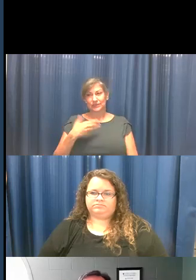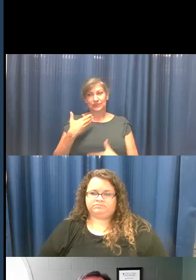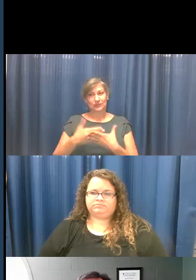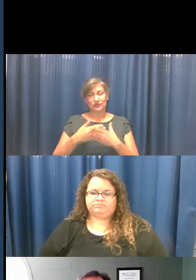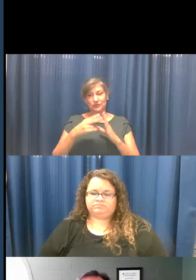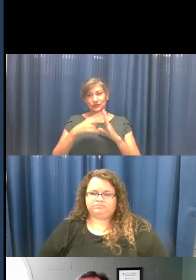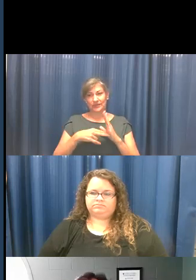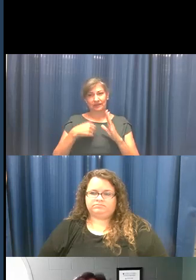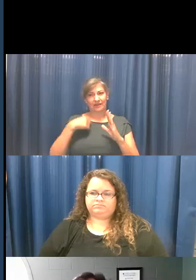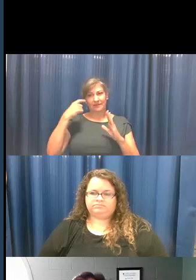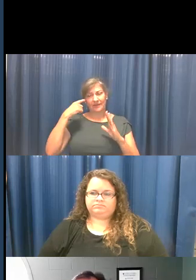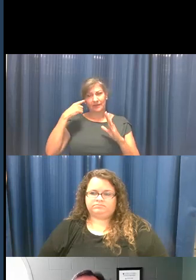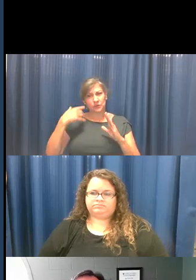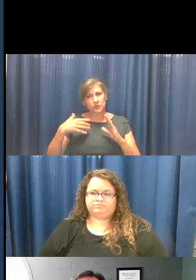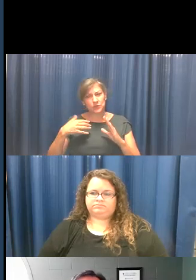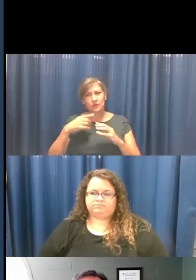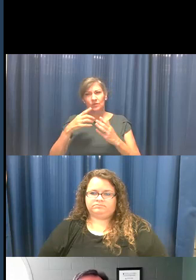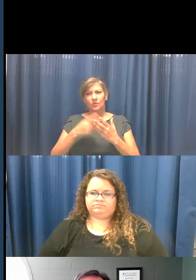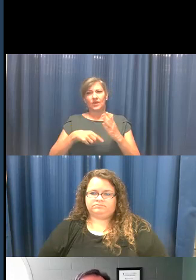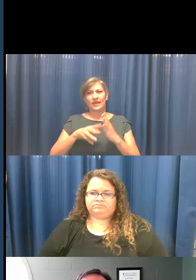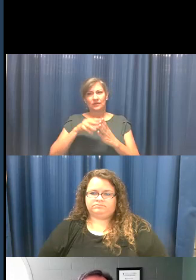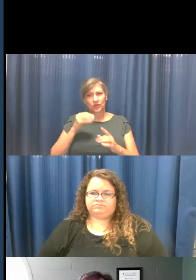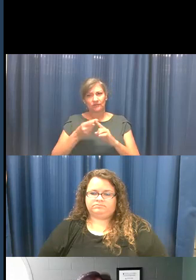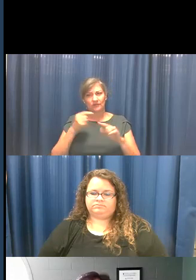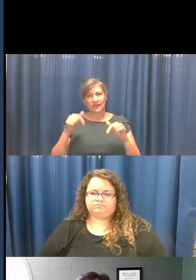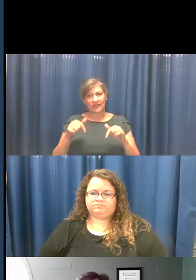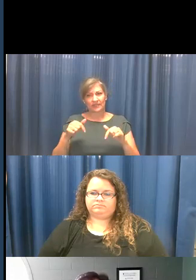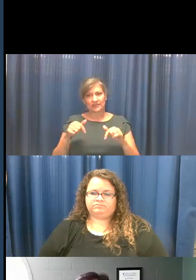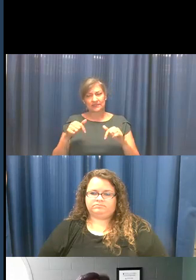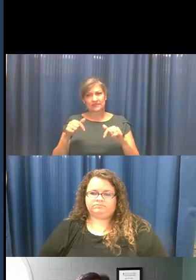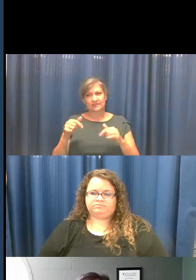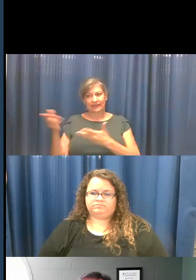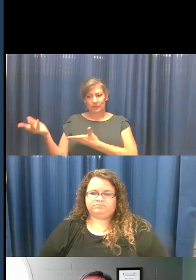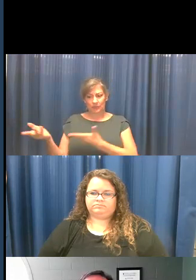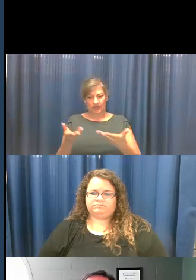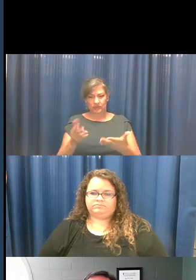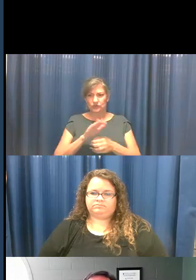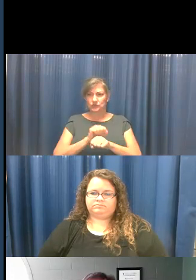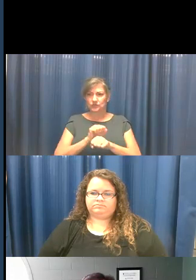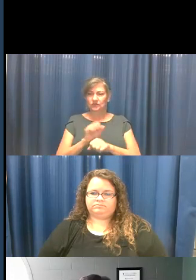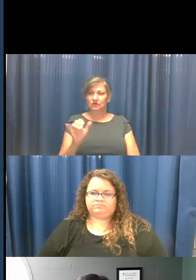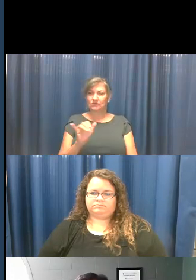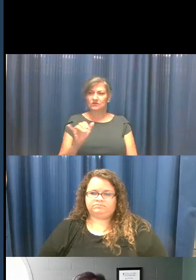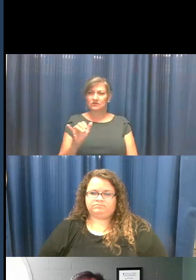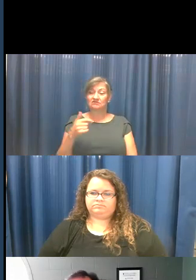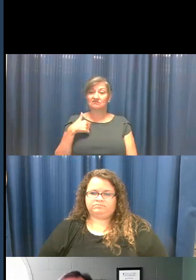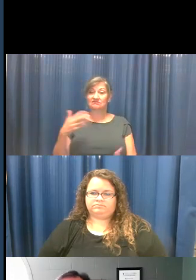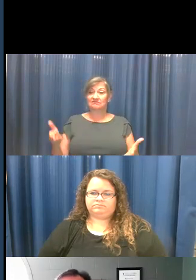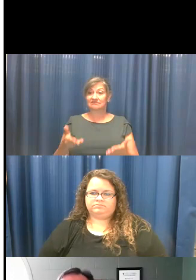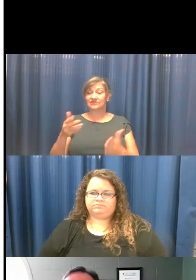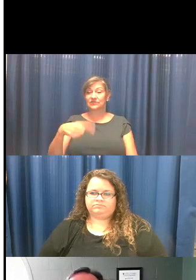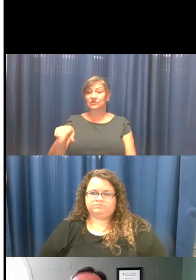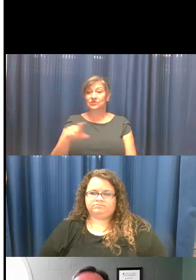thinking hard about what I could learn from this and bring to the workplace as well. So I encourage you